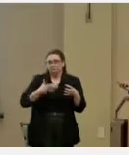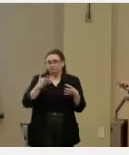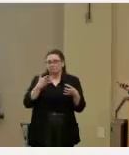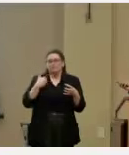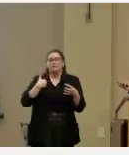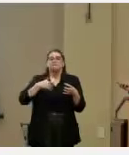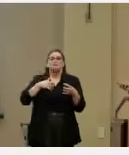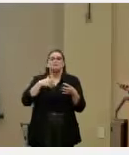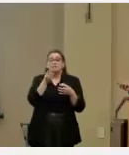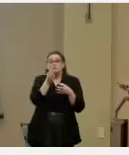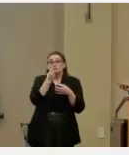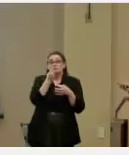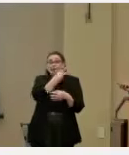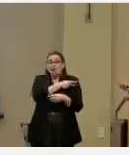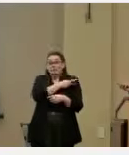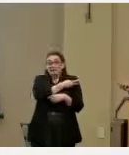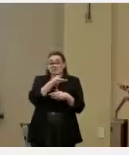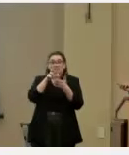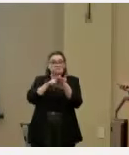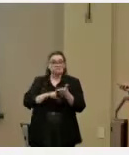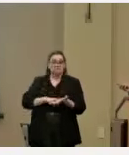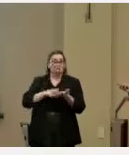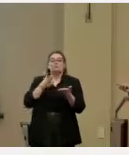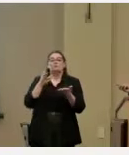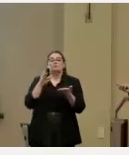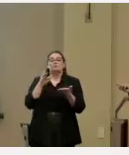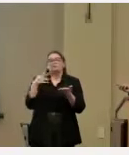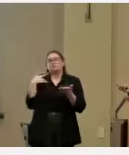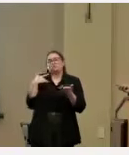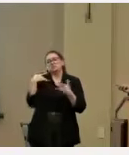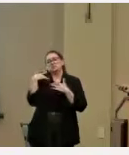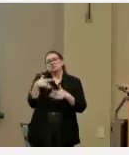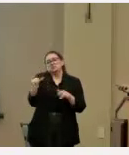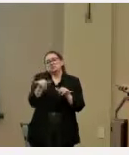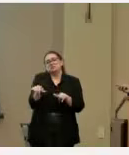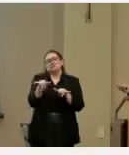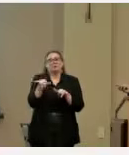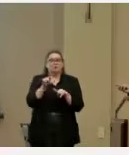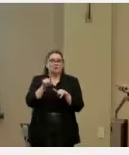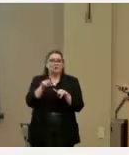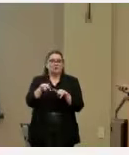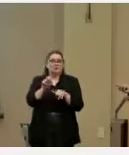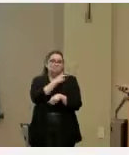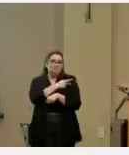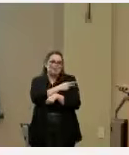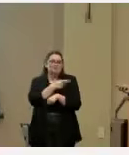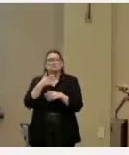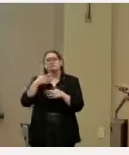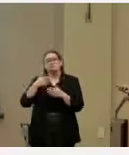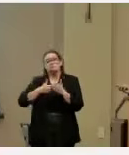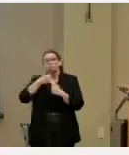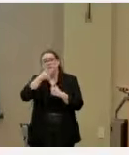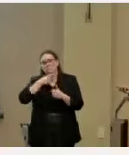12 patients that have been enrolled. You can see here there are very typical lupus patients. They're young women, primarily women